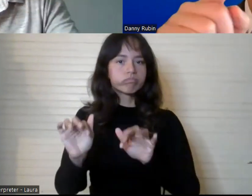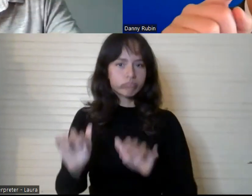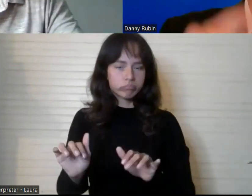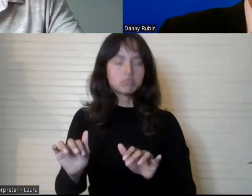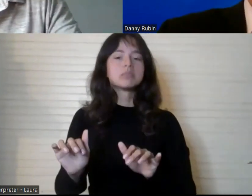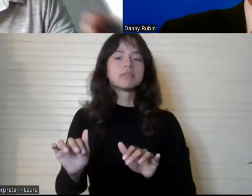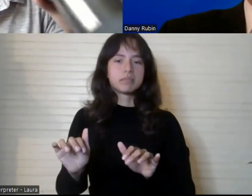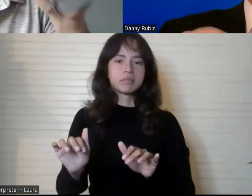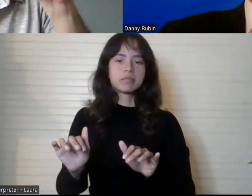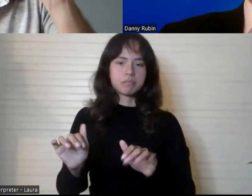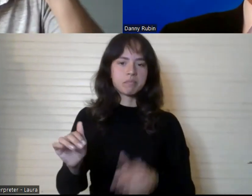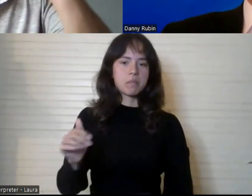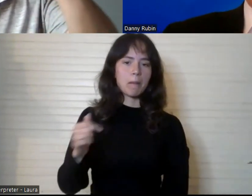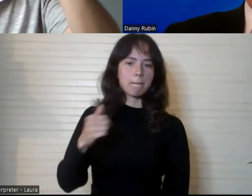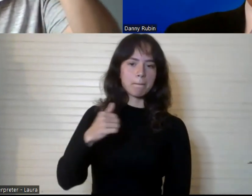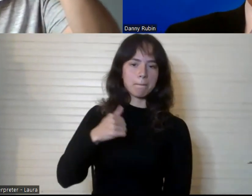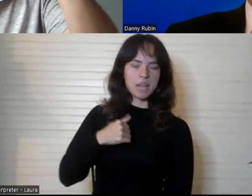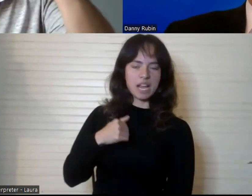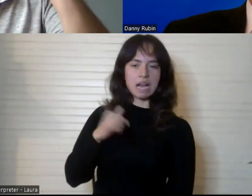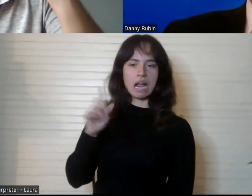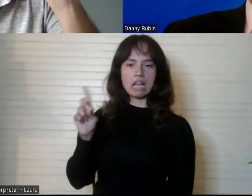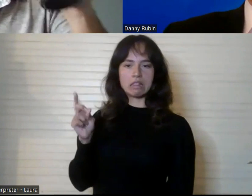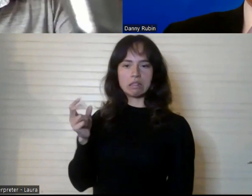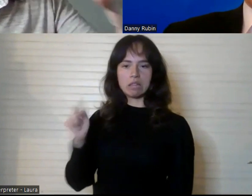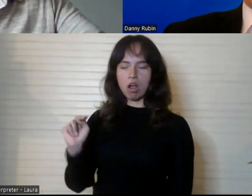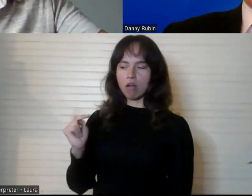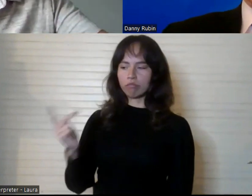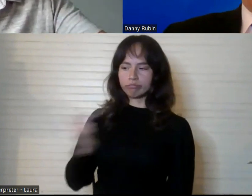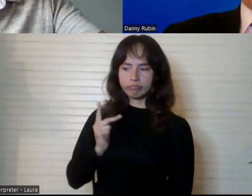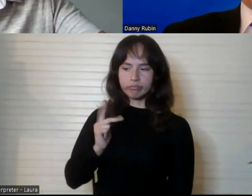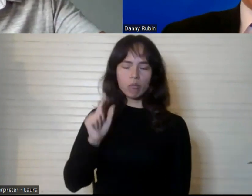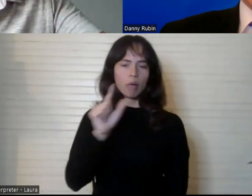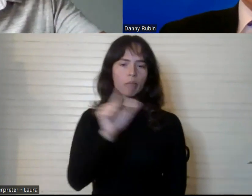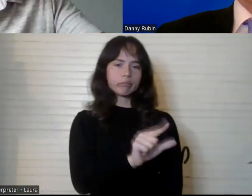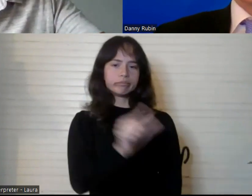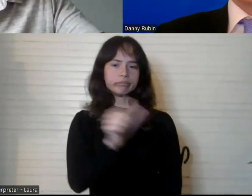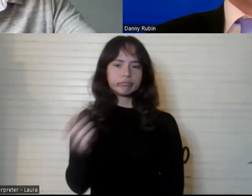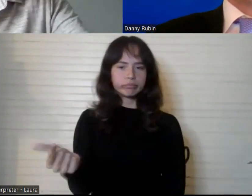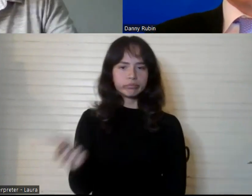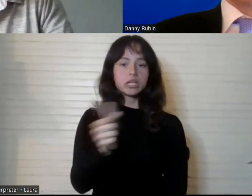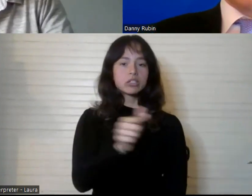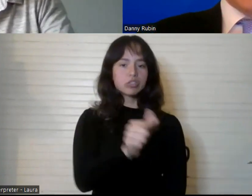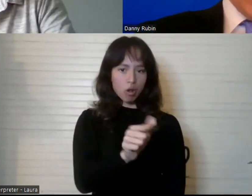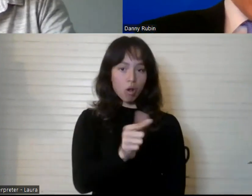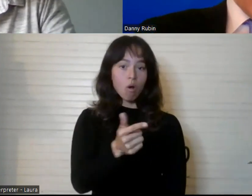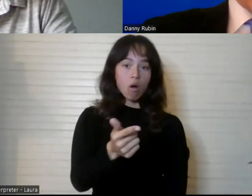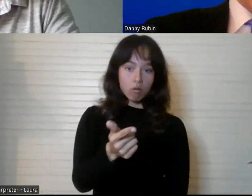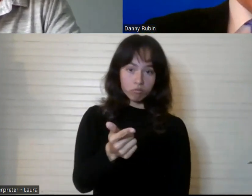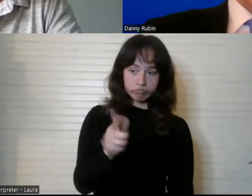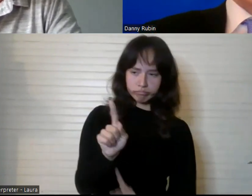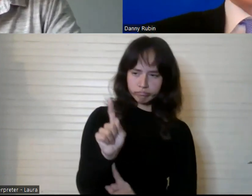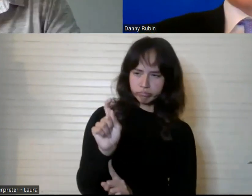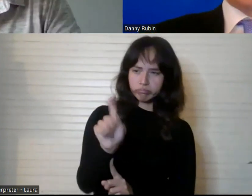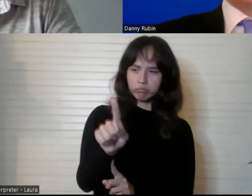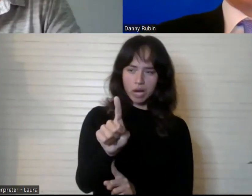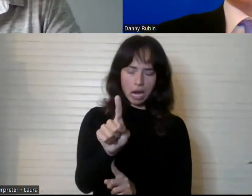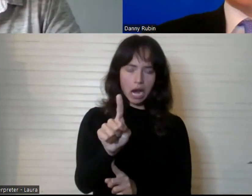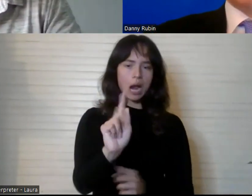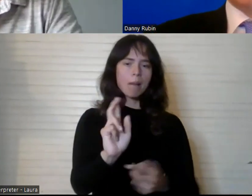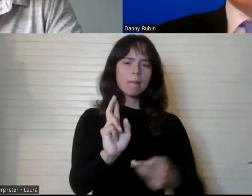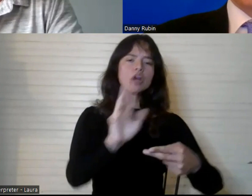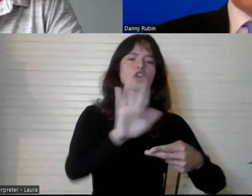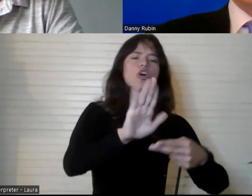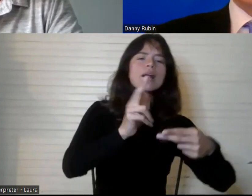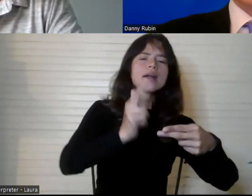do leave your question, please put your name and your school so we can give you proper credit. Okay, so let's just start high